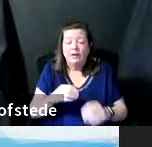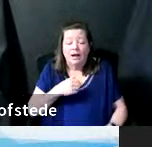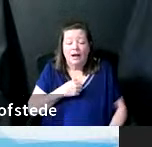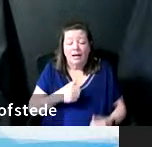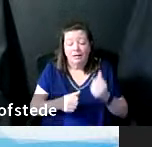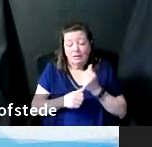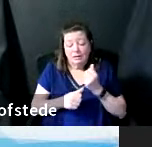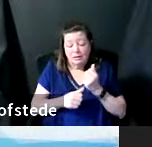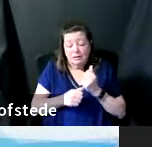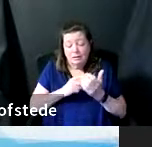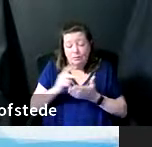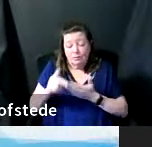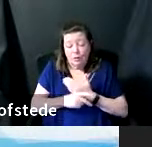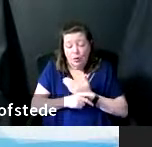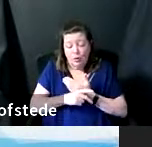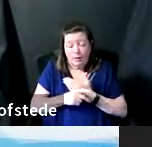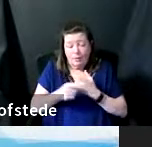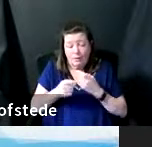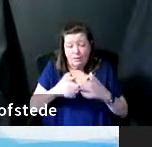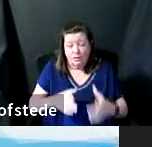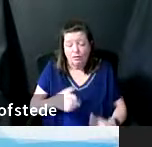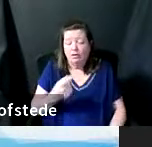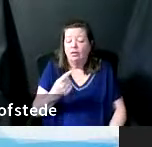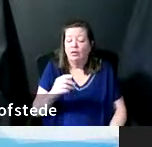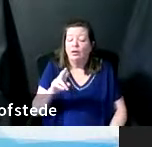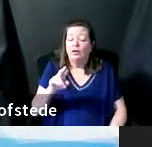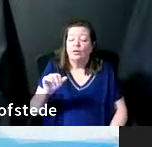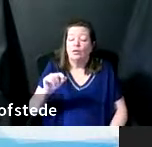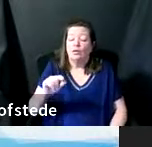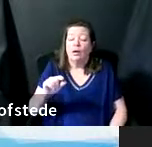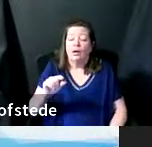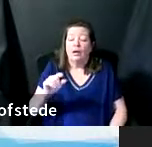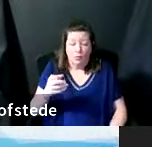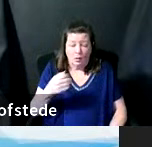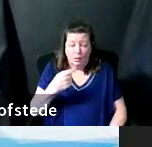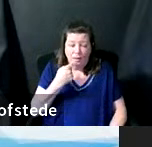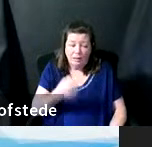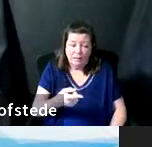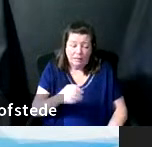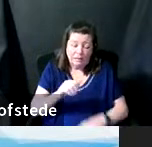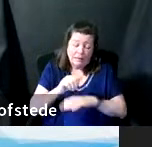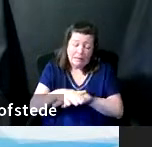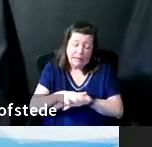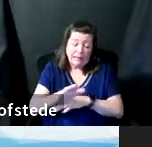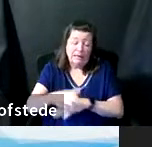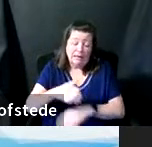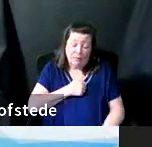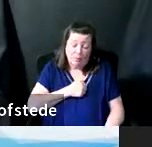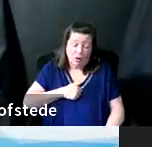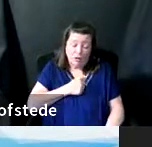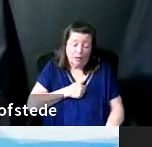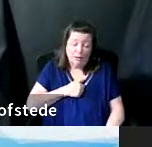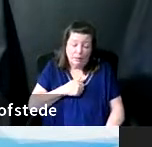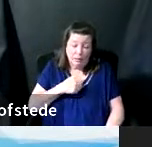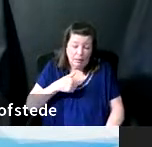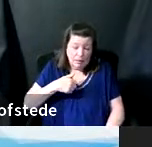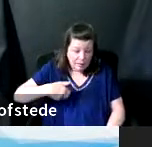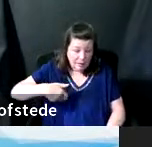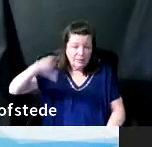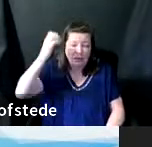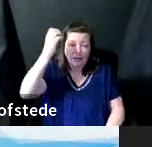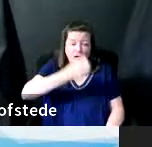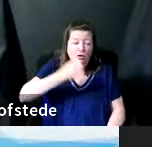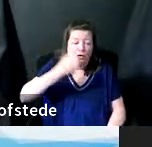Program Administrator. Greg wanted me to send his apologies. He is in Europe